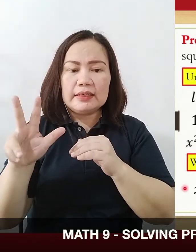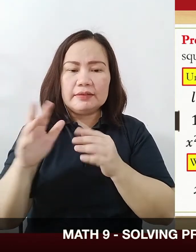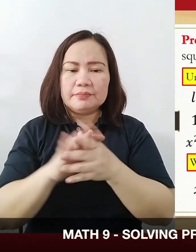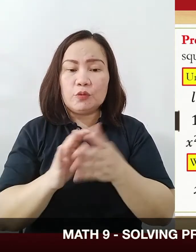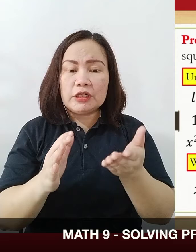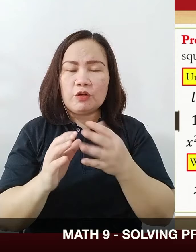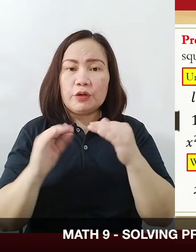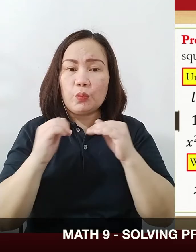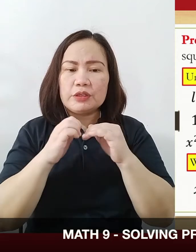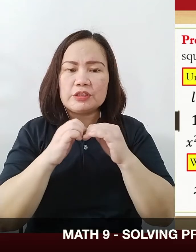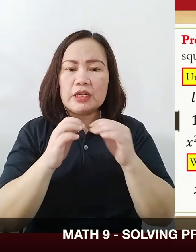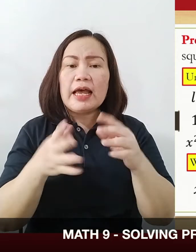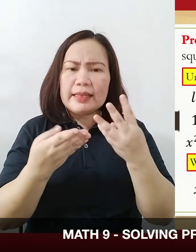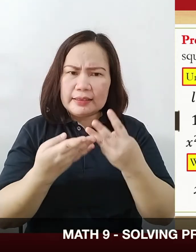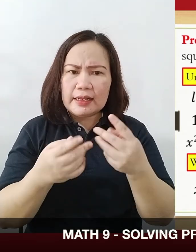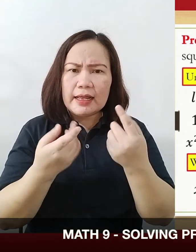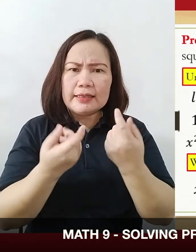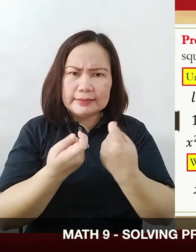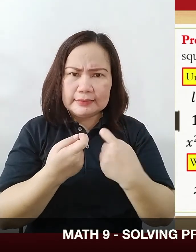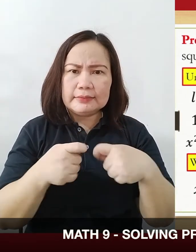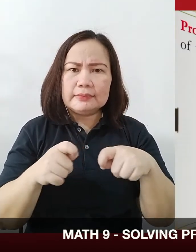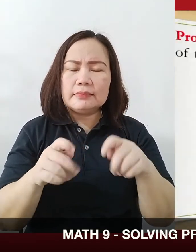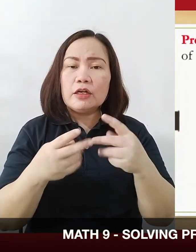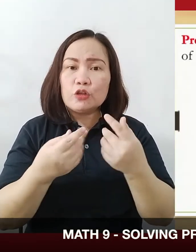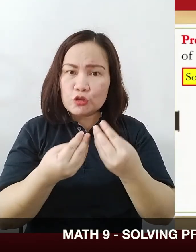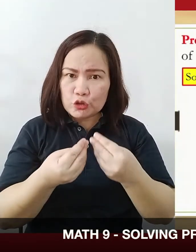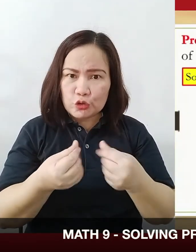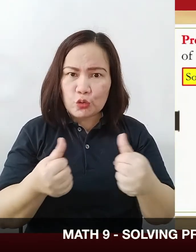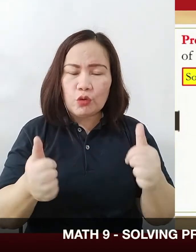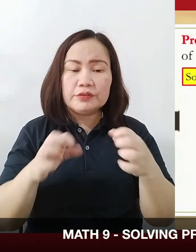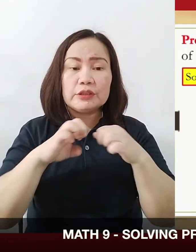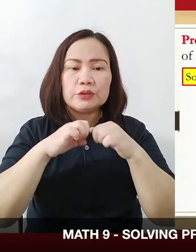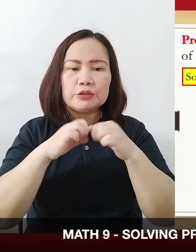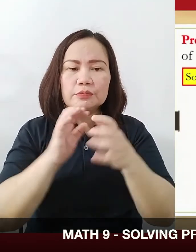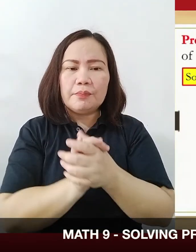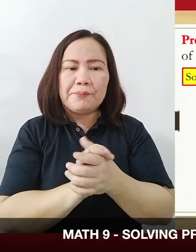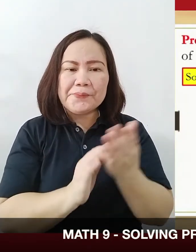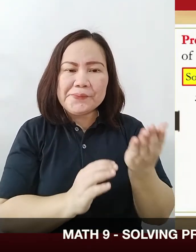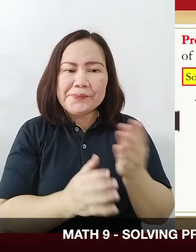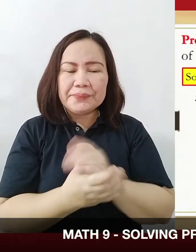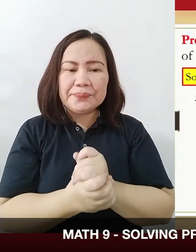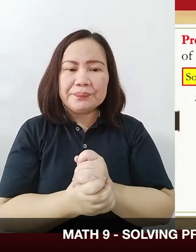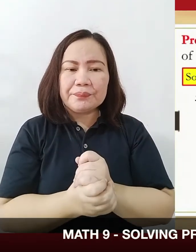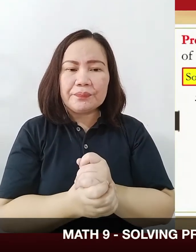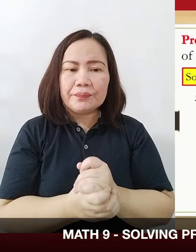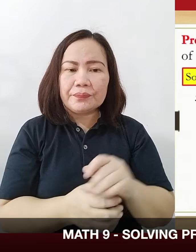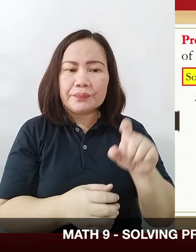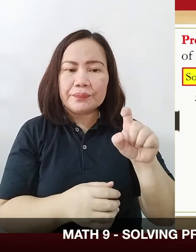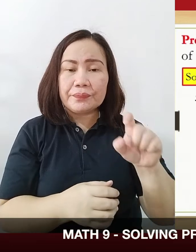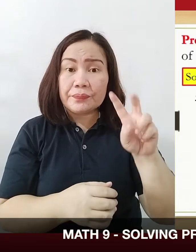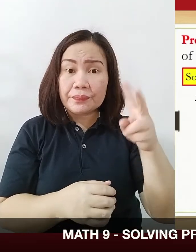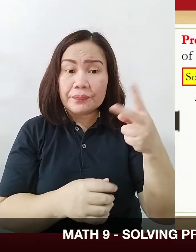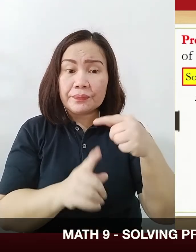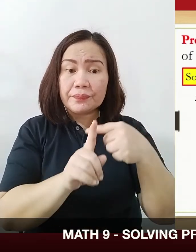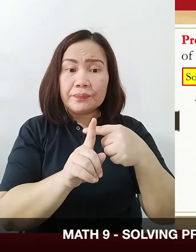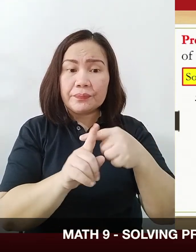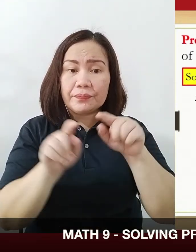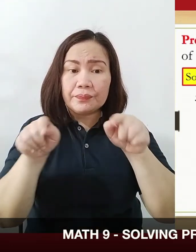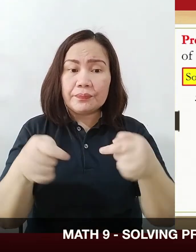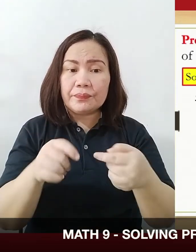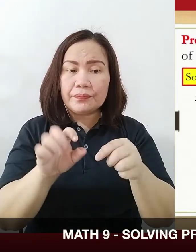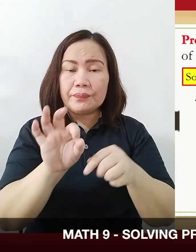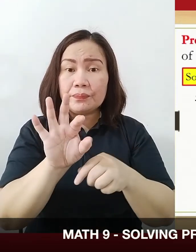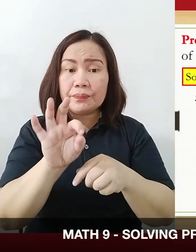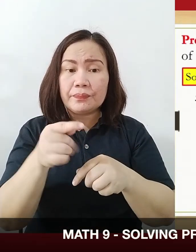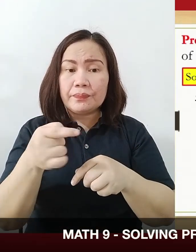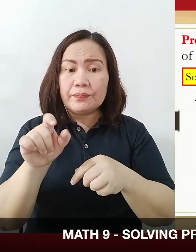be our equation. Now let us solve the equation. So, I have here x squared